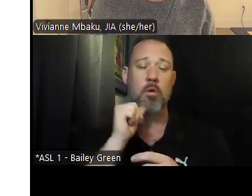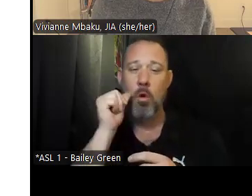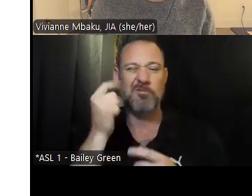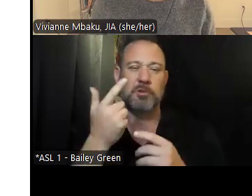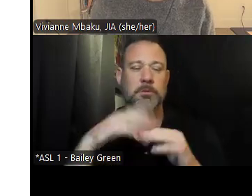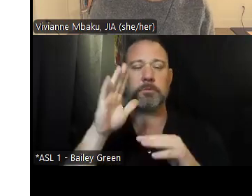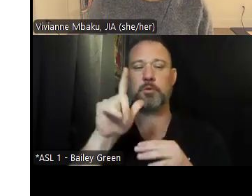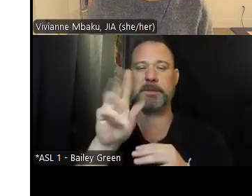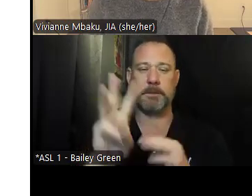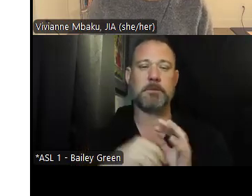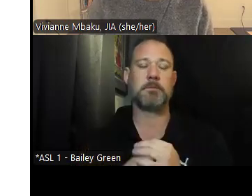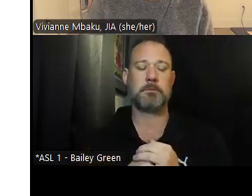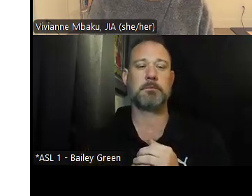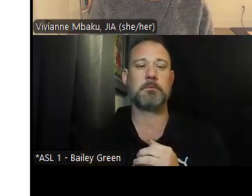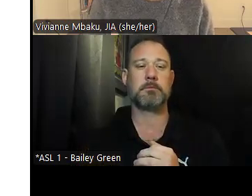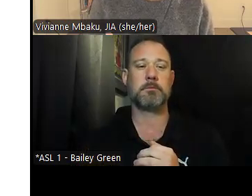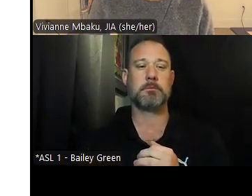older.